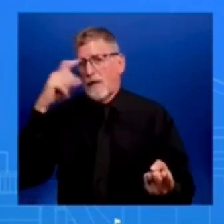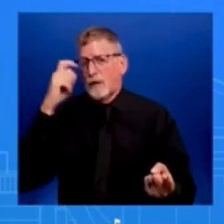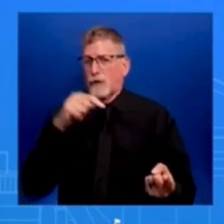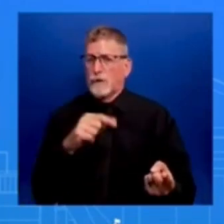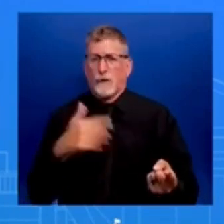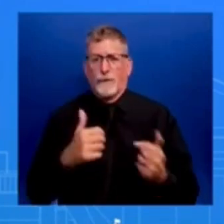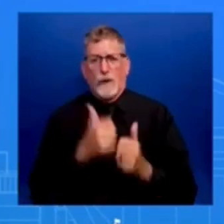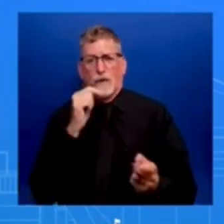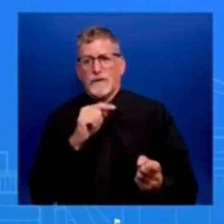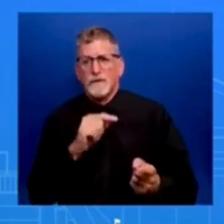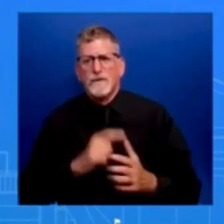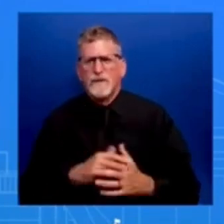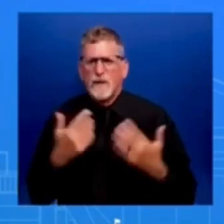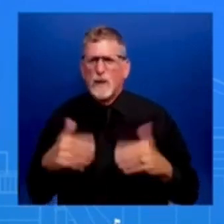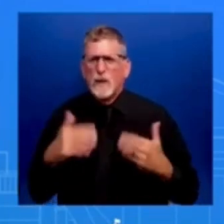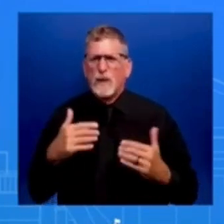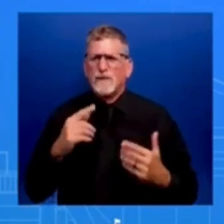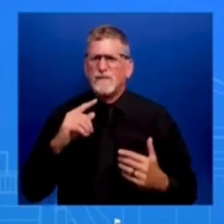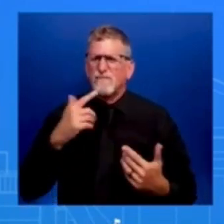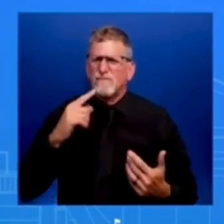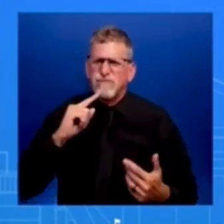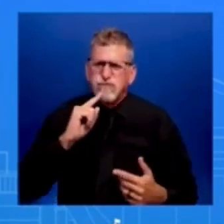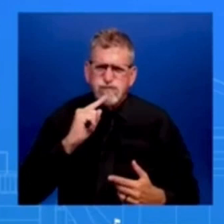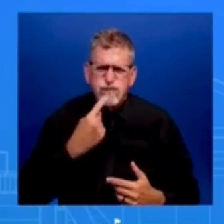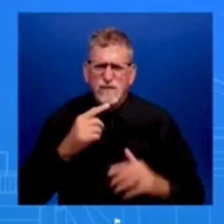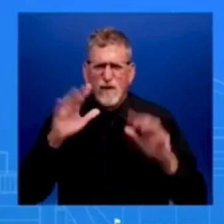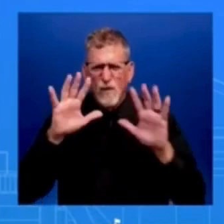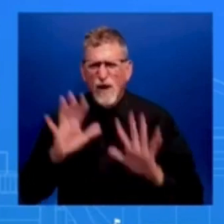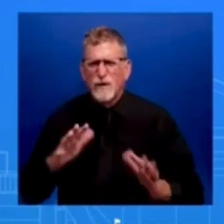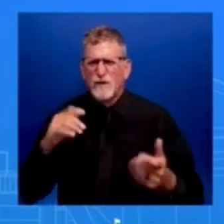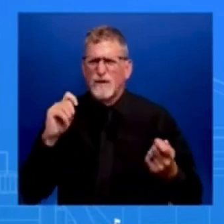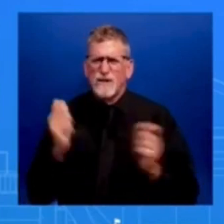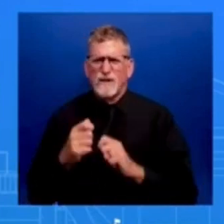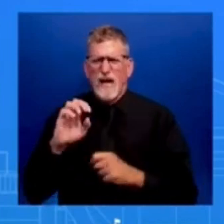And so we're going to continue to move forward in dealing with climate change here.